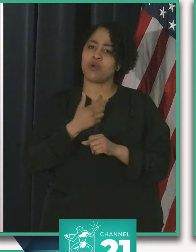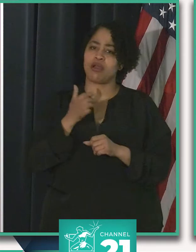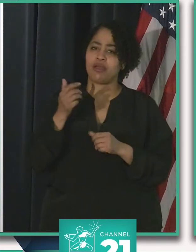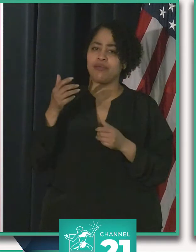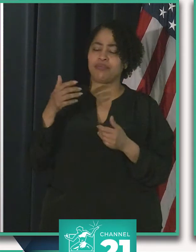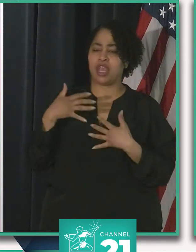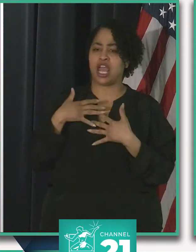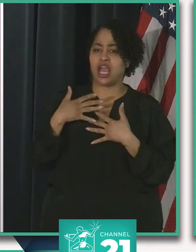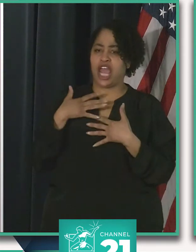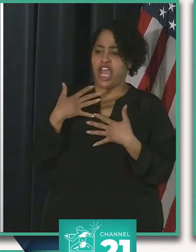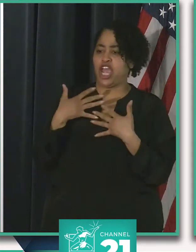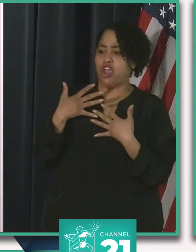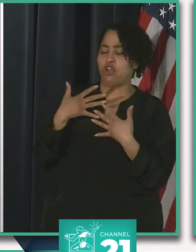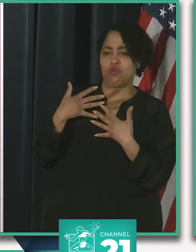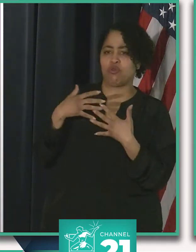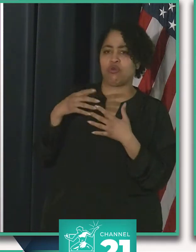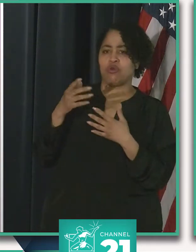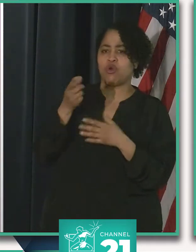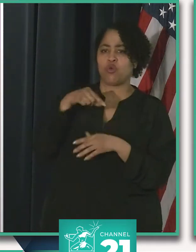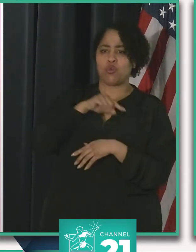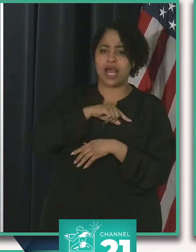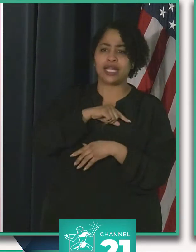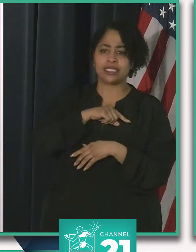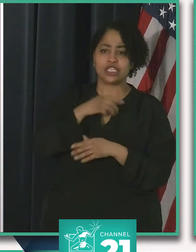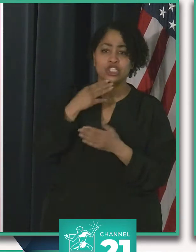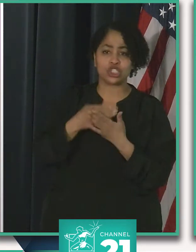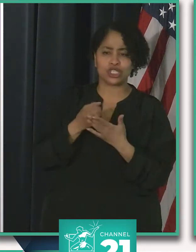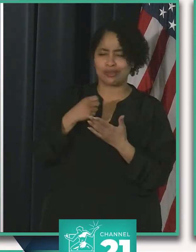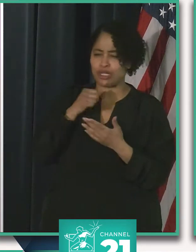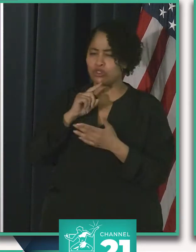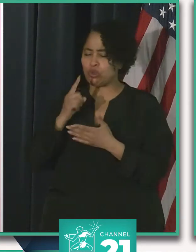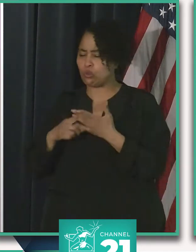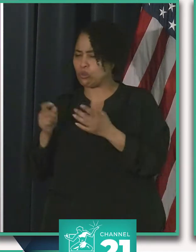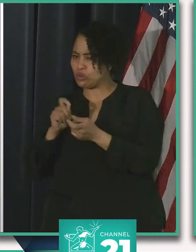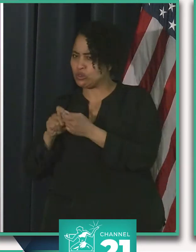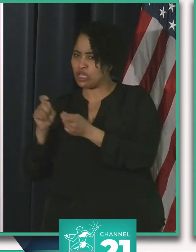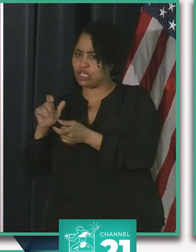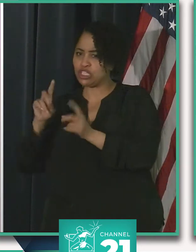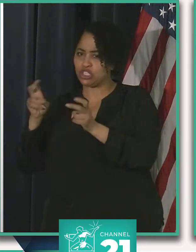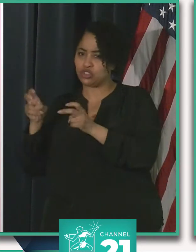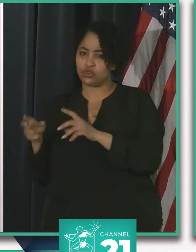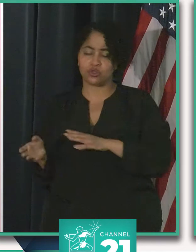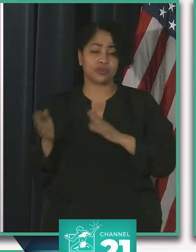the particular issue is. Okay, who's next? Phone number ending in